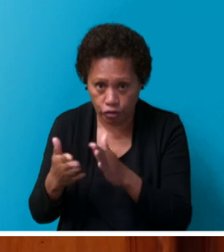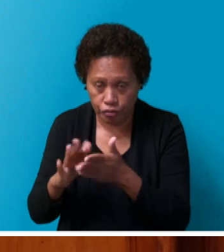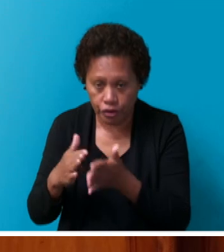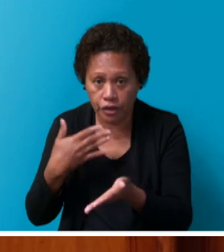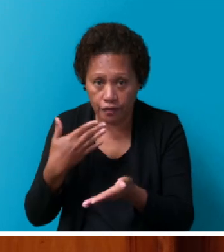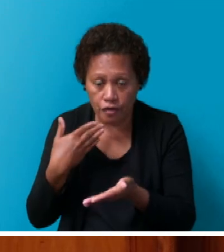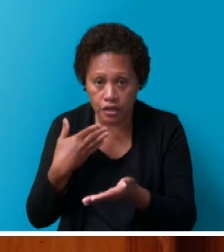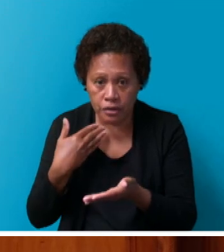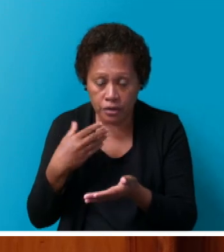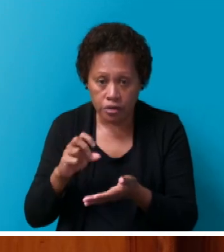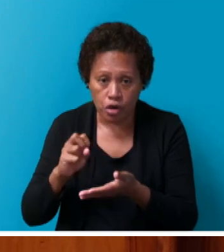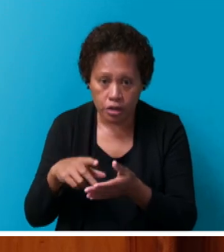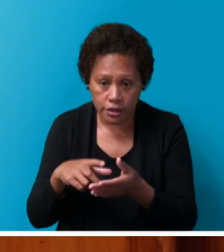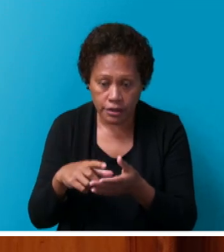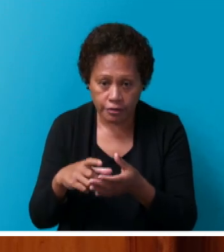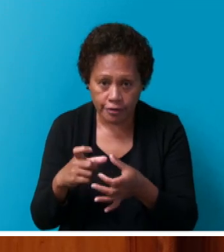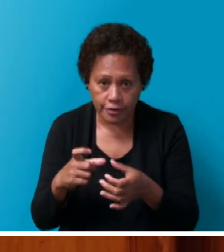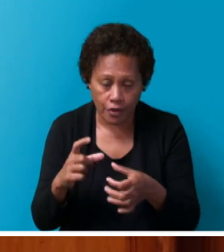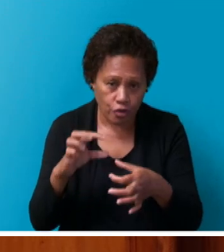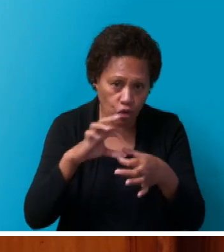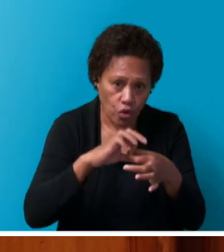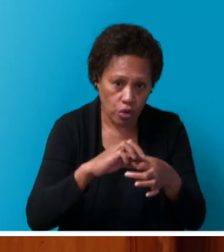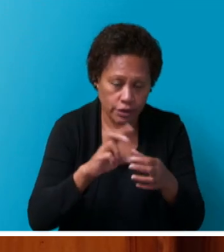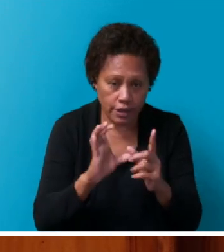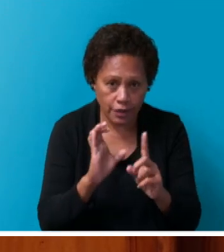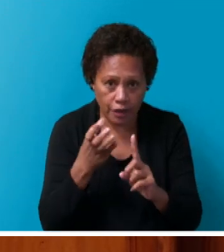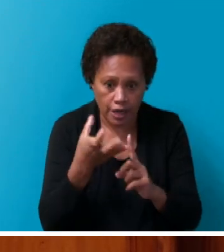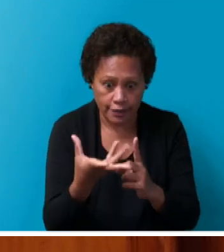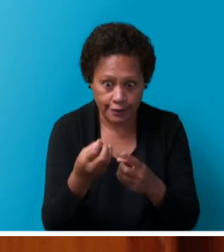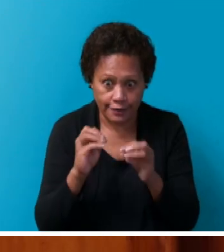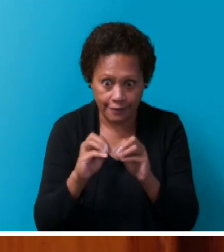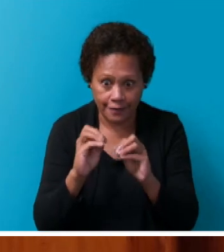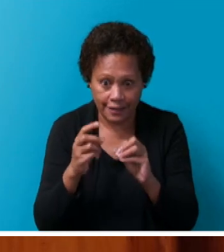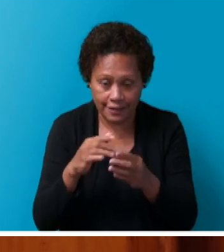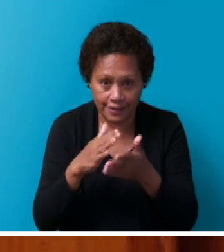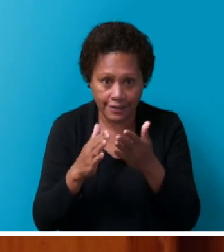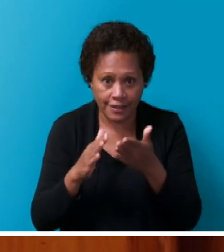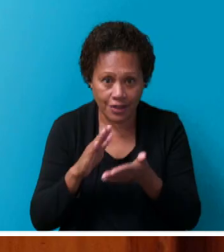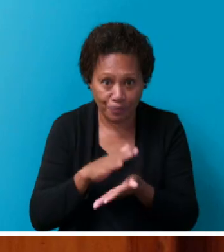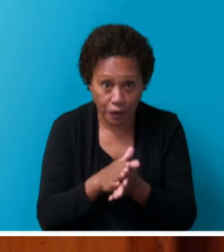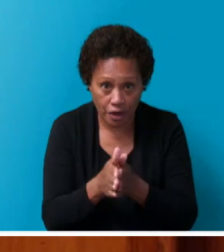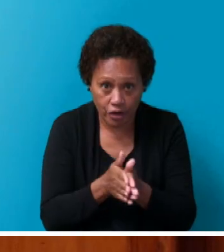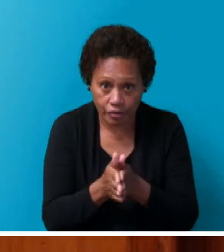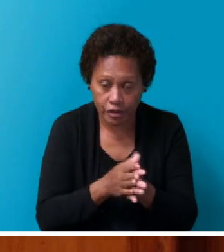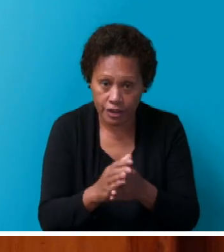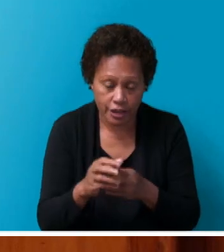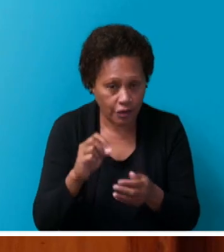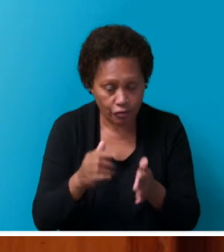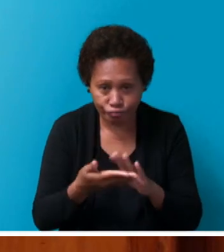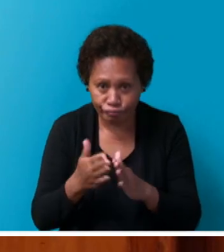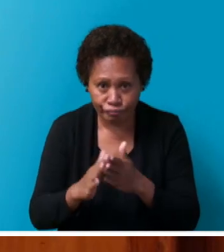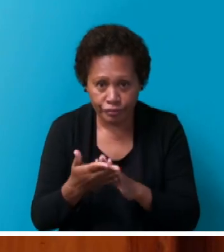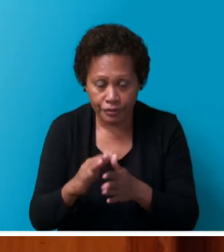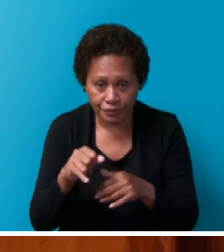cross-cultural collaboration that sought to ignite these teachers' interest in ocean sciences and help them translate that excitement